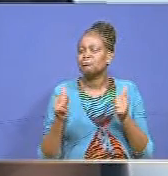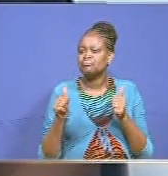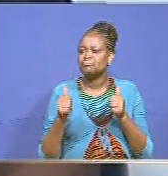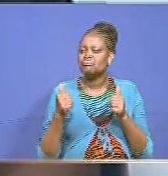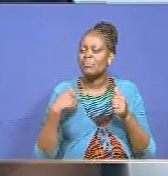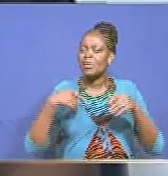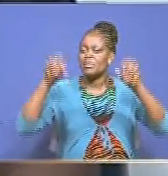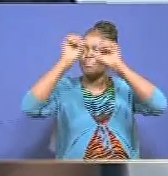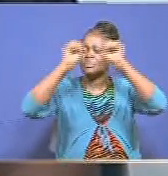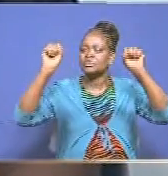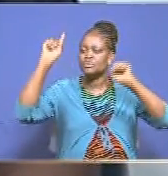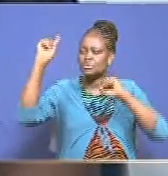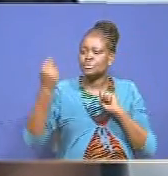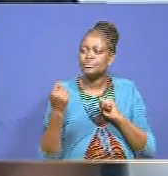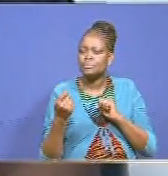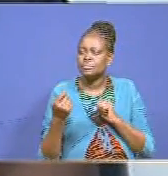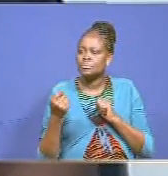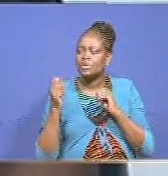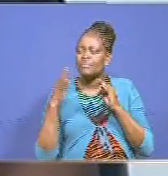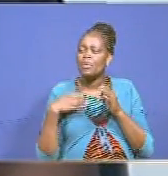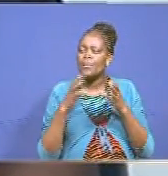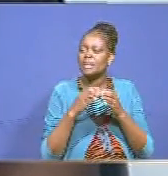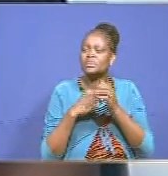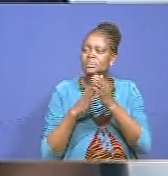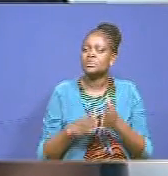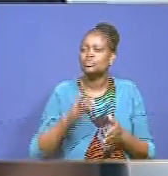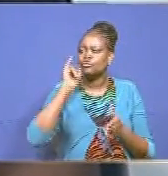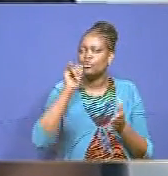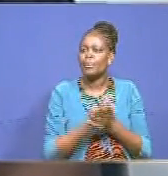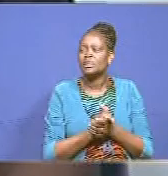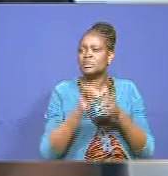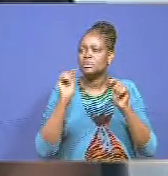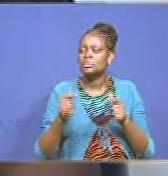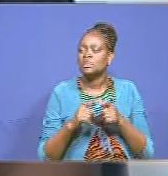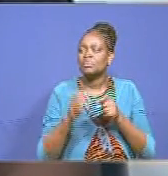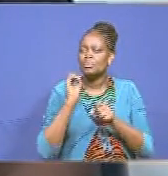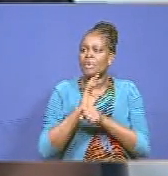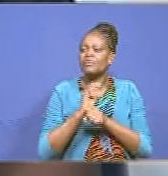this country or if I was a party leader of Jubilee today, I would advise my president